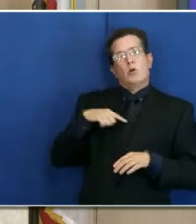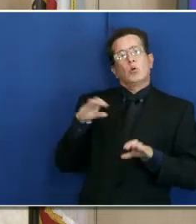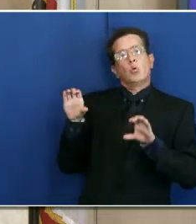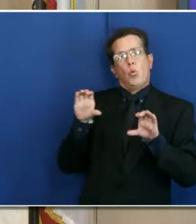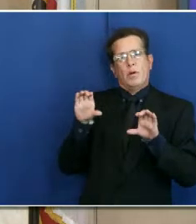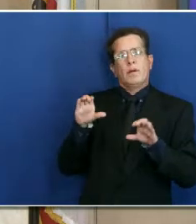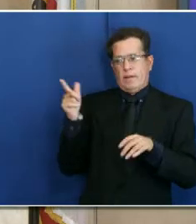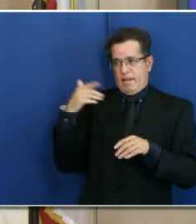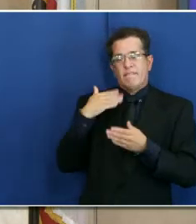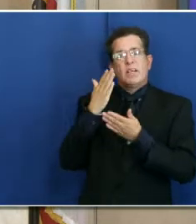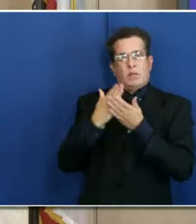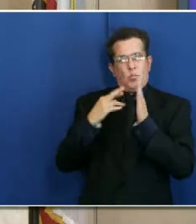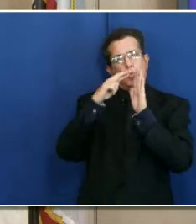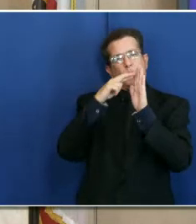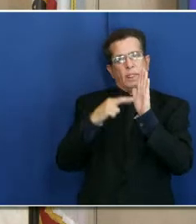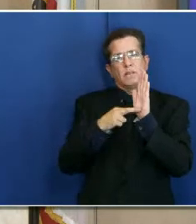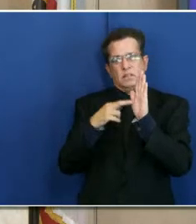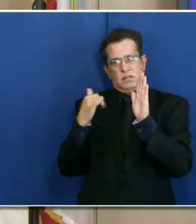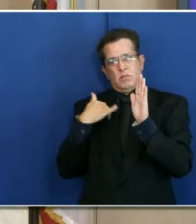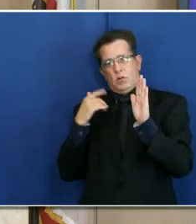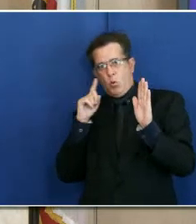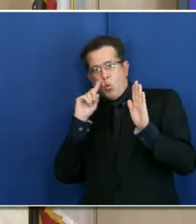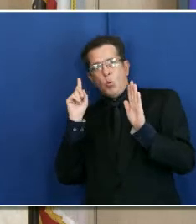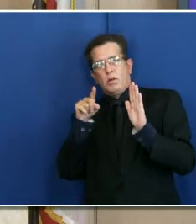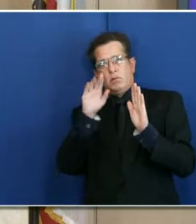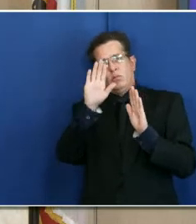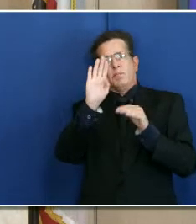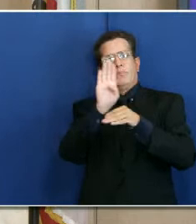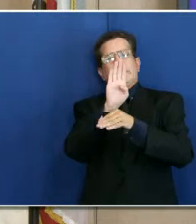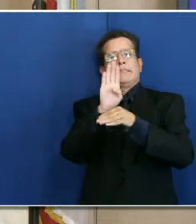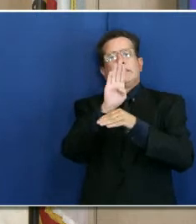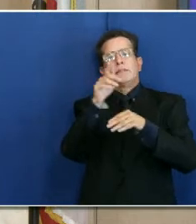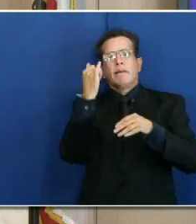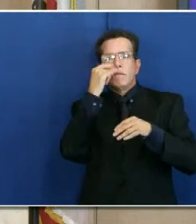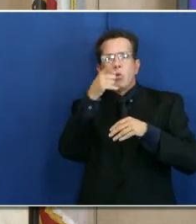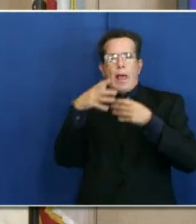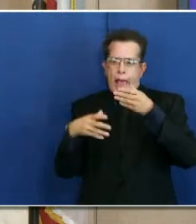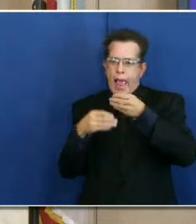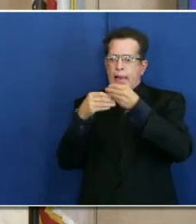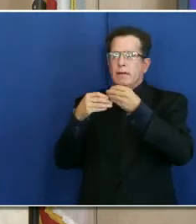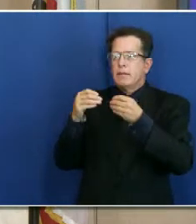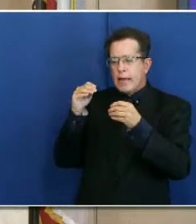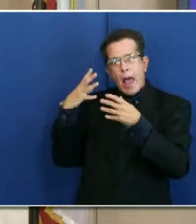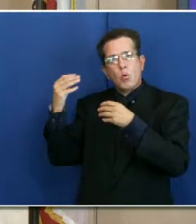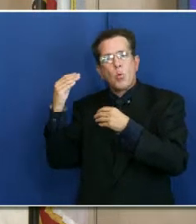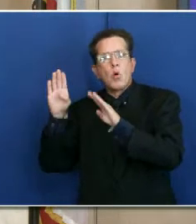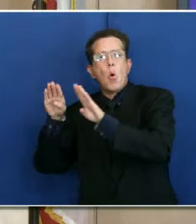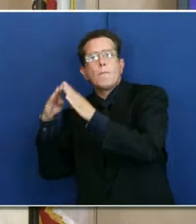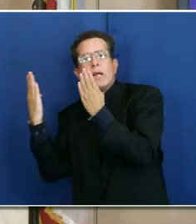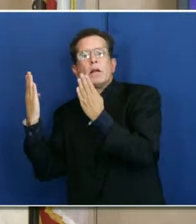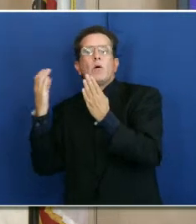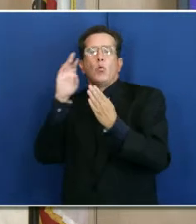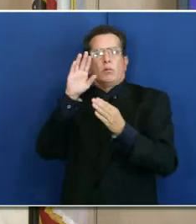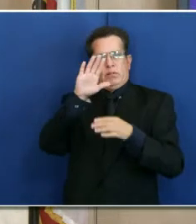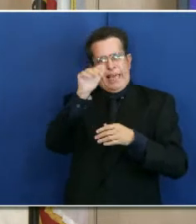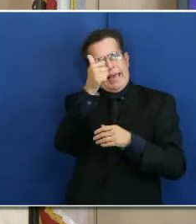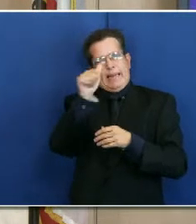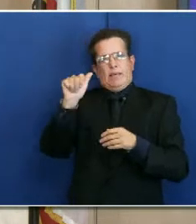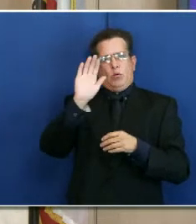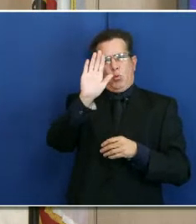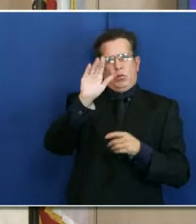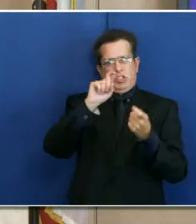there's restrictions in place, or you're having your daily operations change, you're adding indoor service, or your indoor service capacity is being changed. If there's